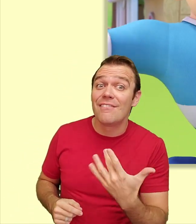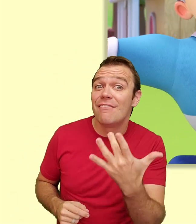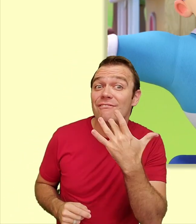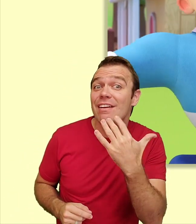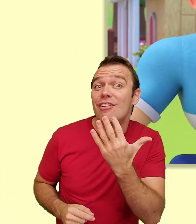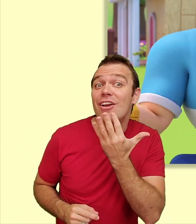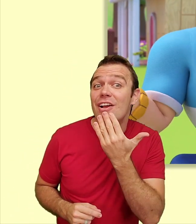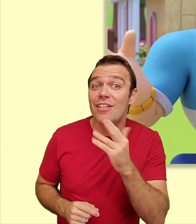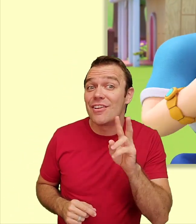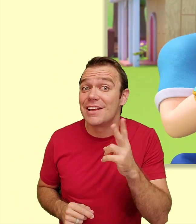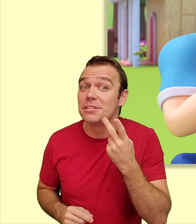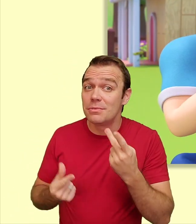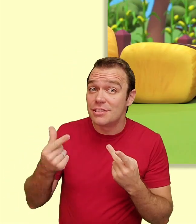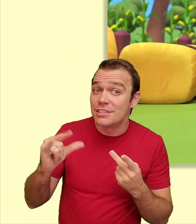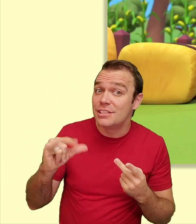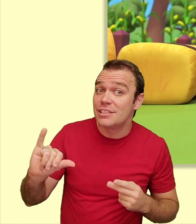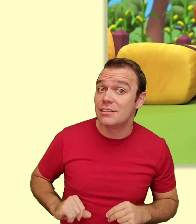favorite colored vegetable, Gigi?